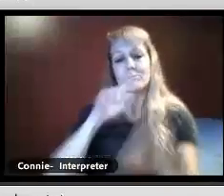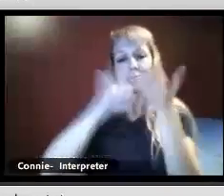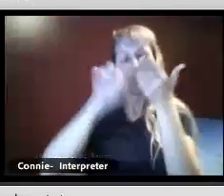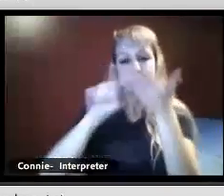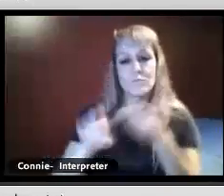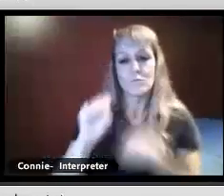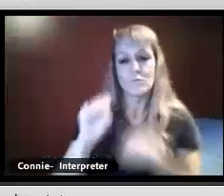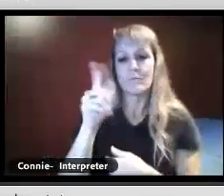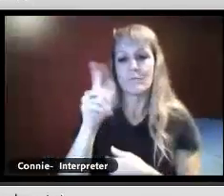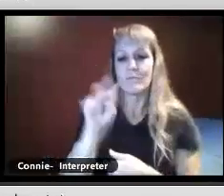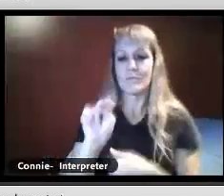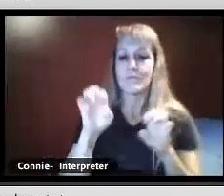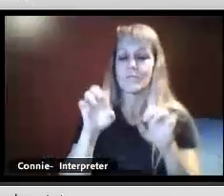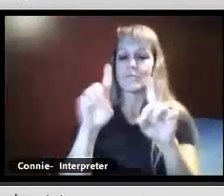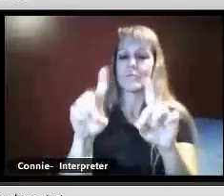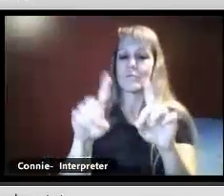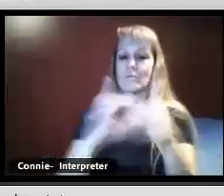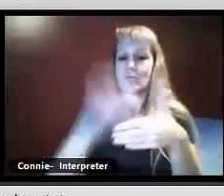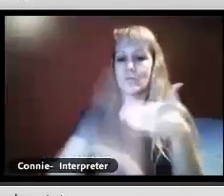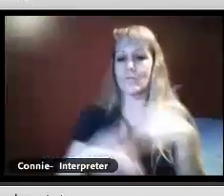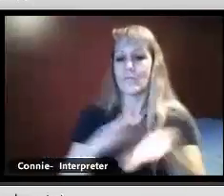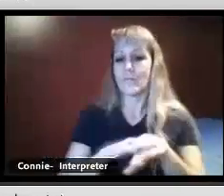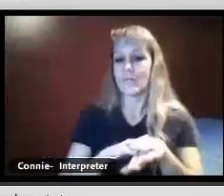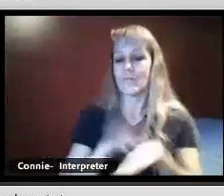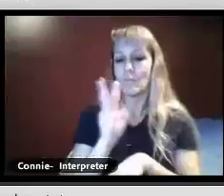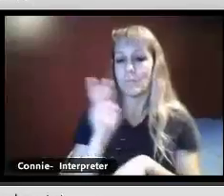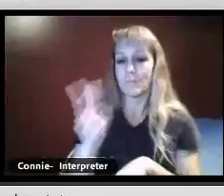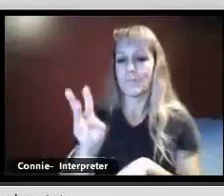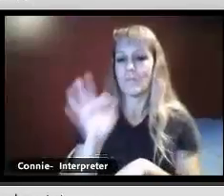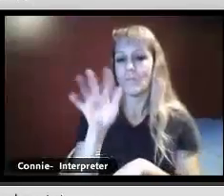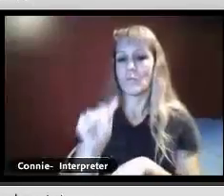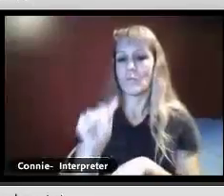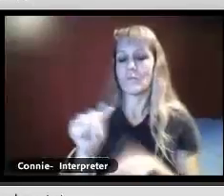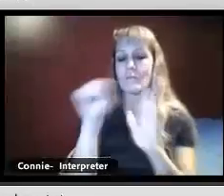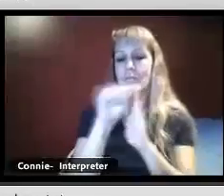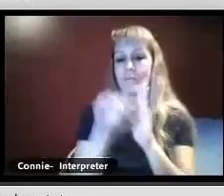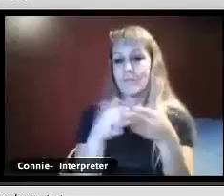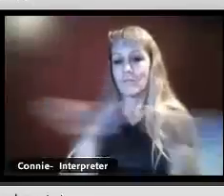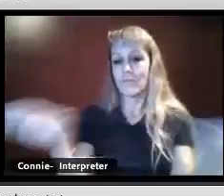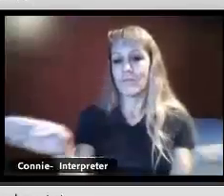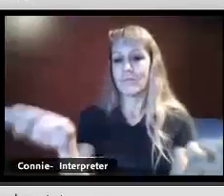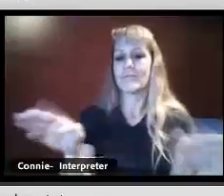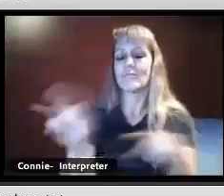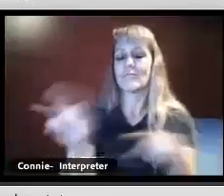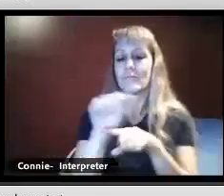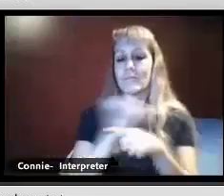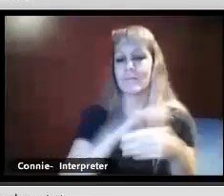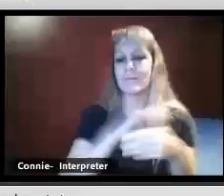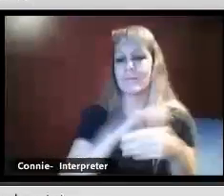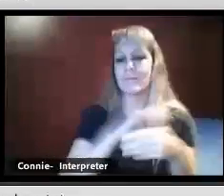Continuing Education calendar on our website, the Florida Statewide Training Calendar, the SWFLN Facebook page, and